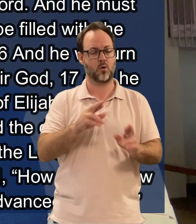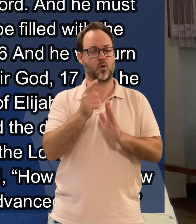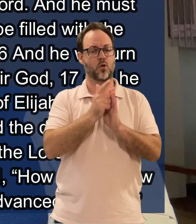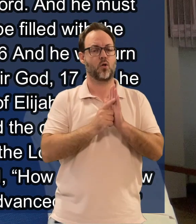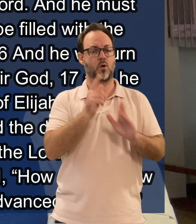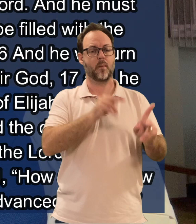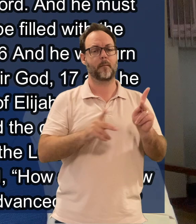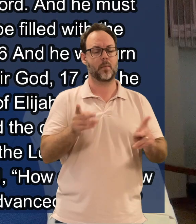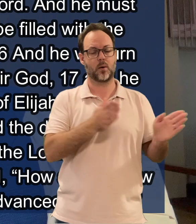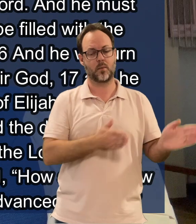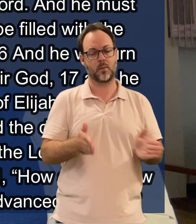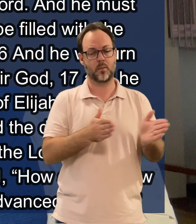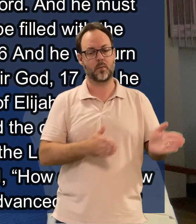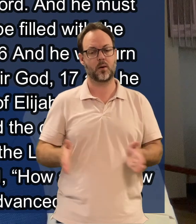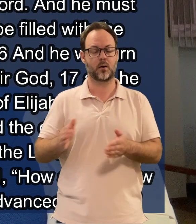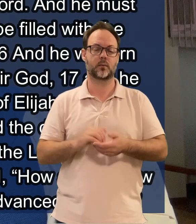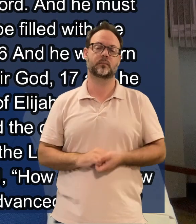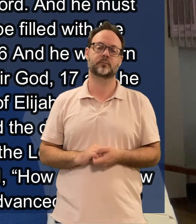people prepared.